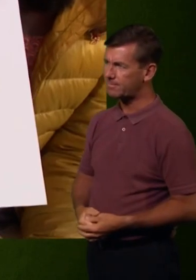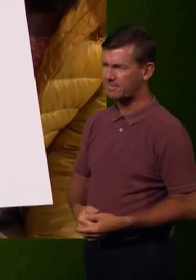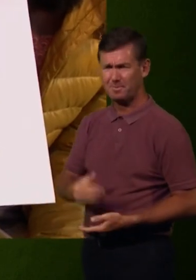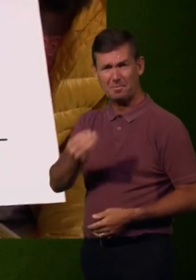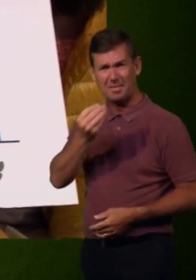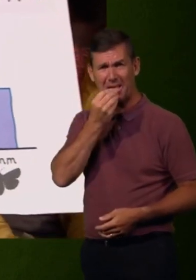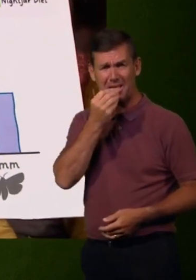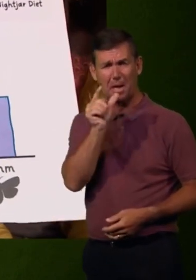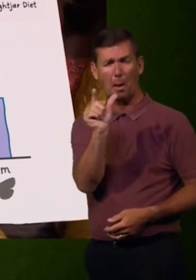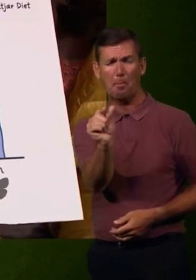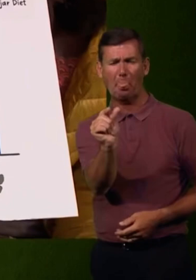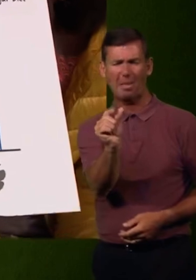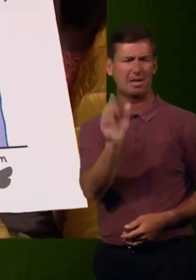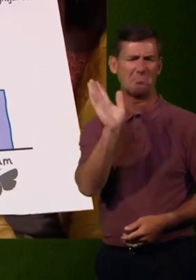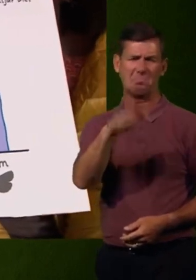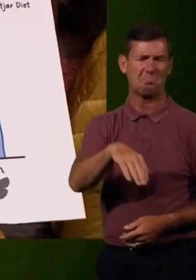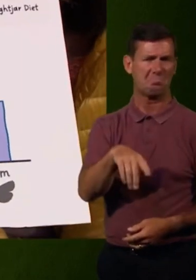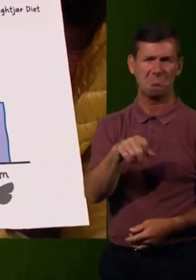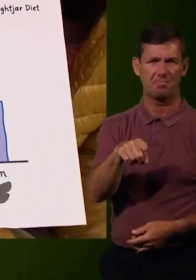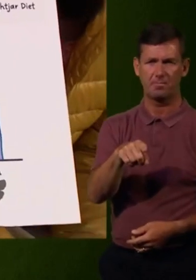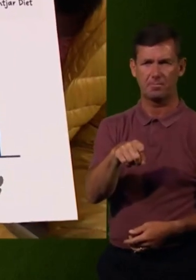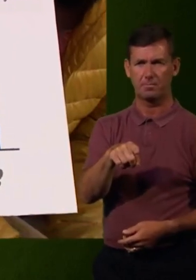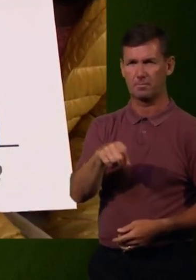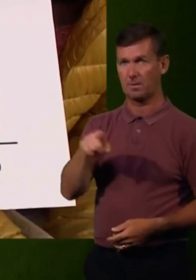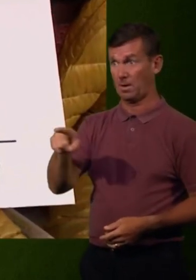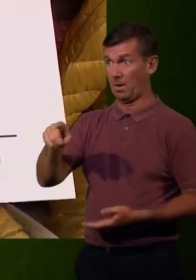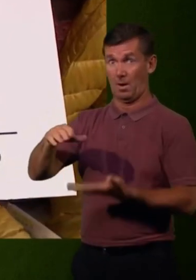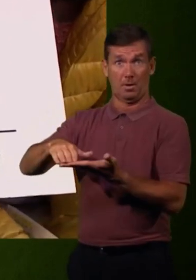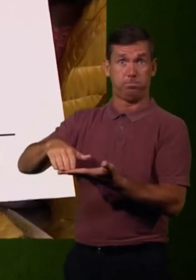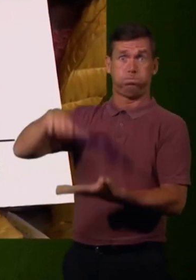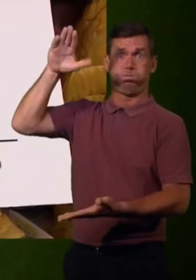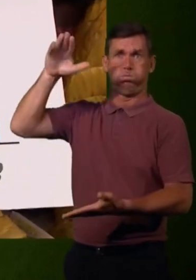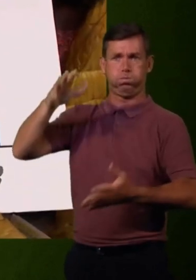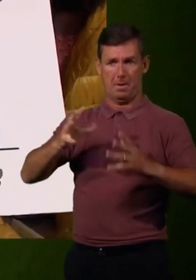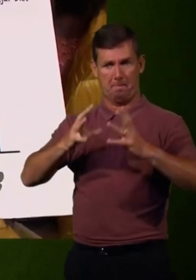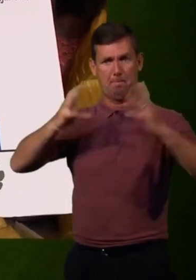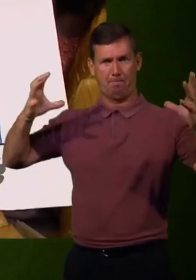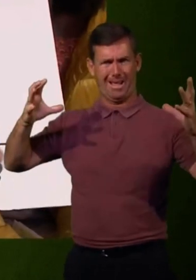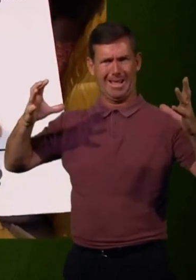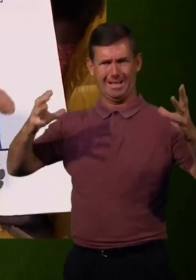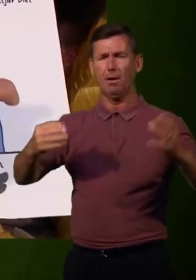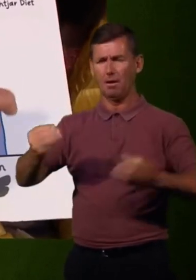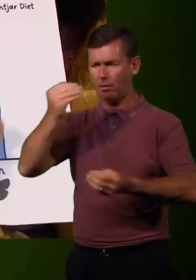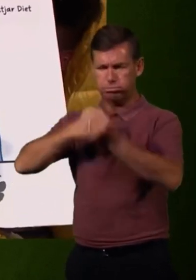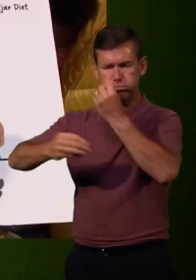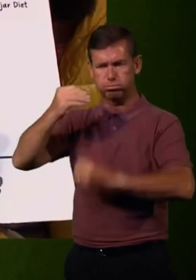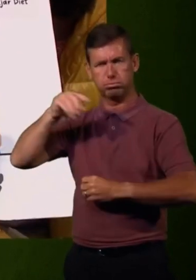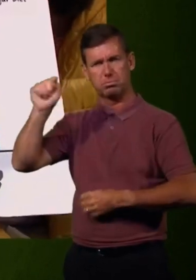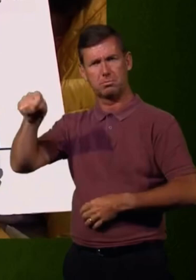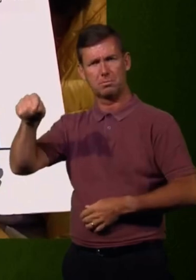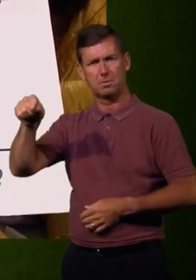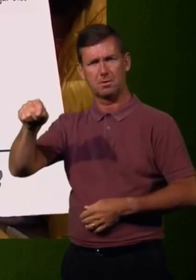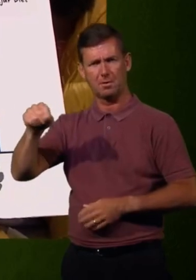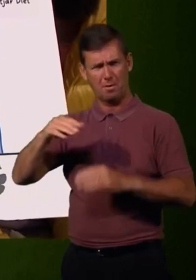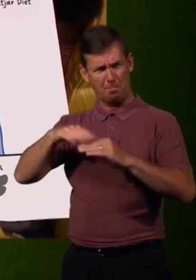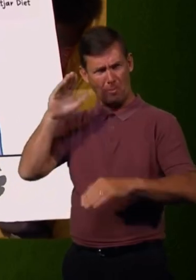far fewer of the smaller moths and a far greater number, a disproportionate number, of the larger